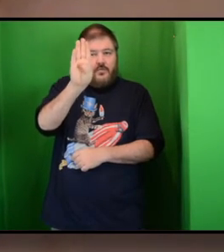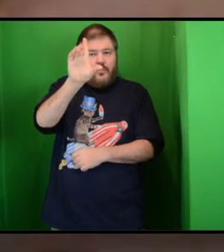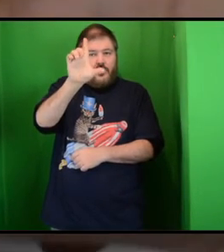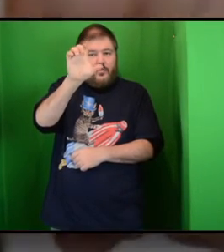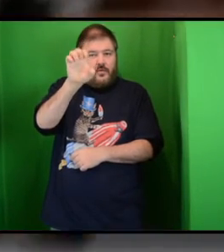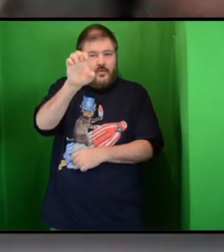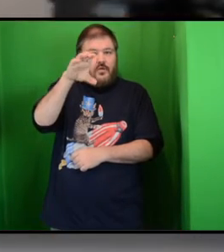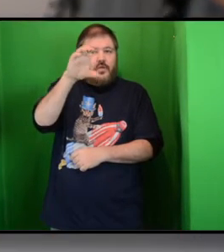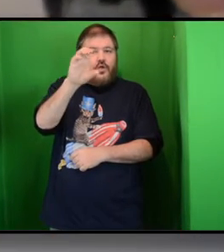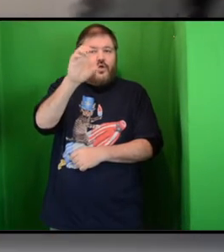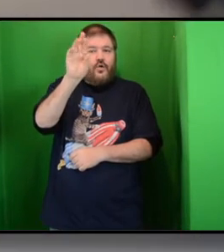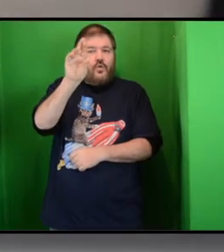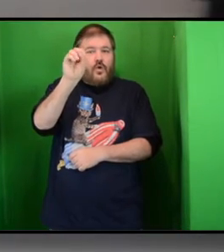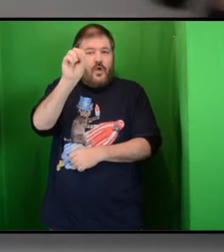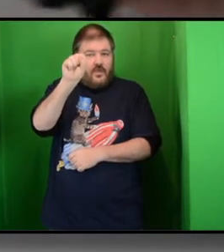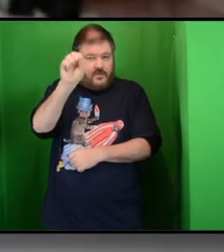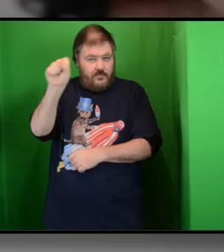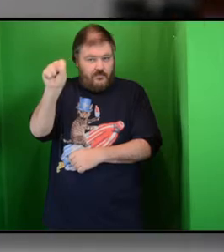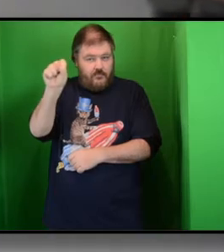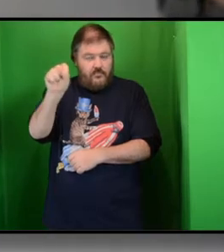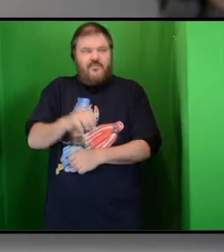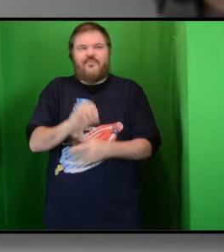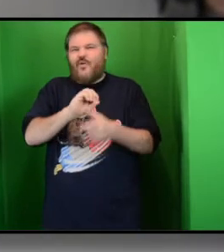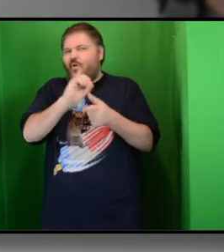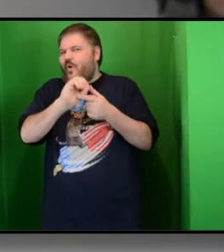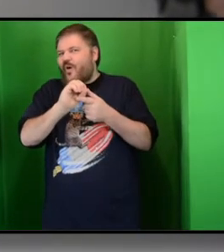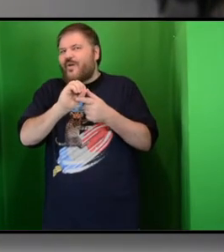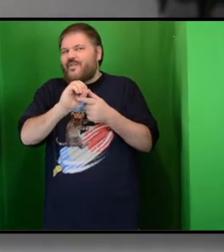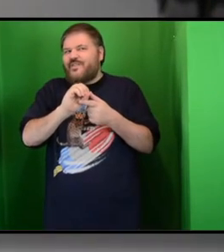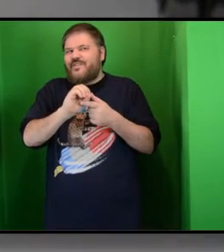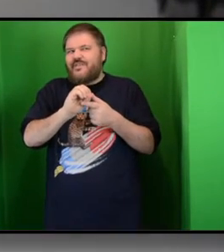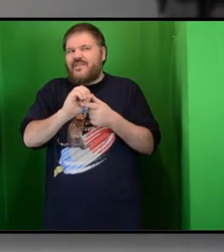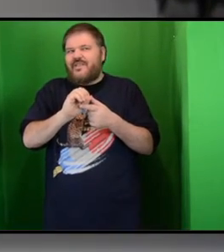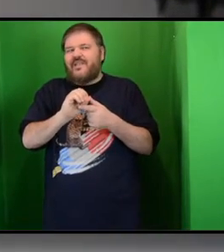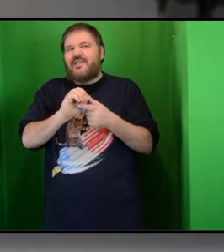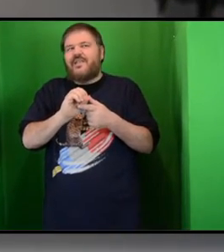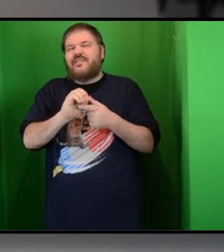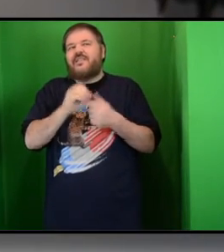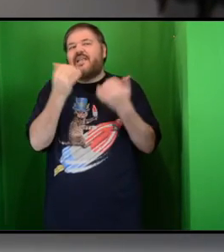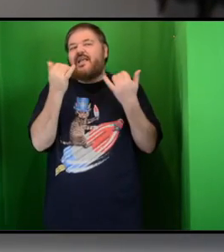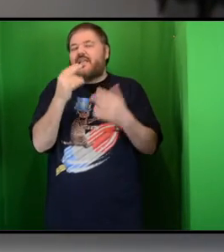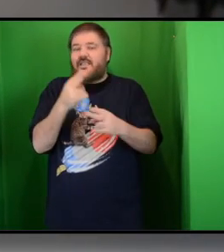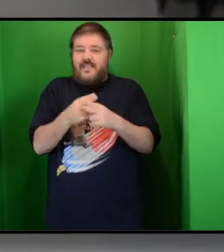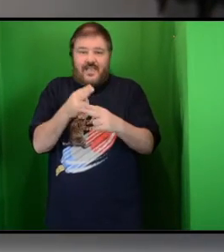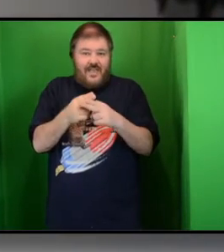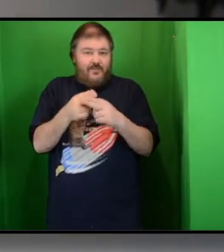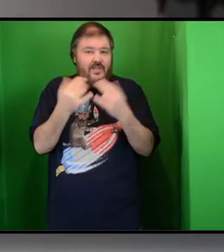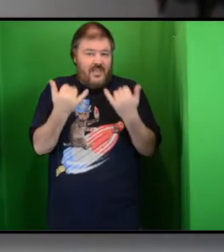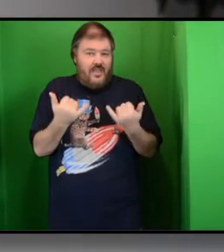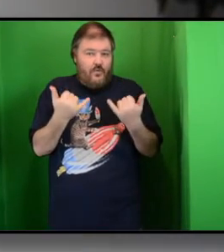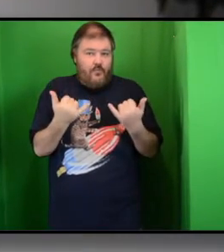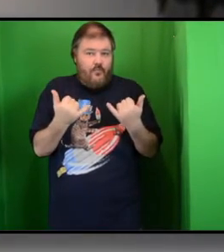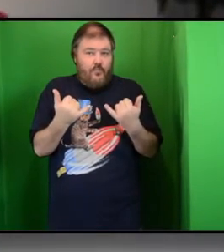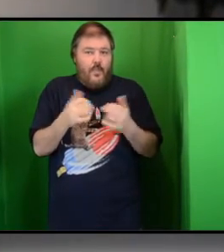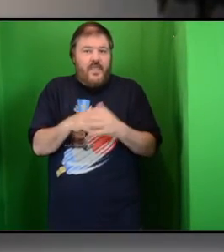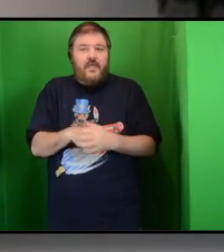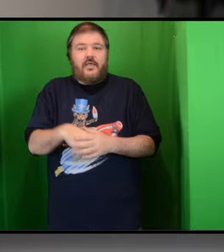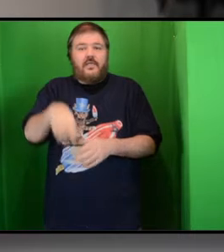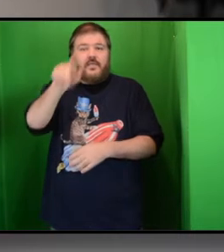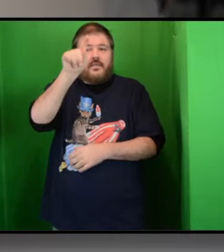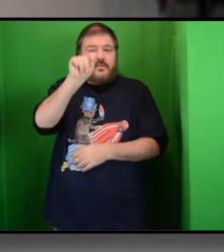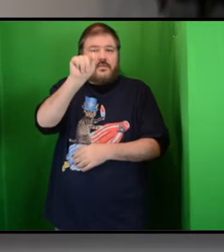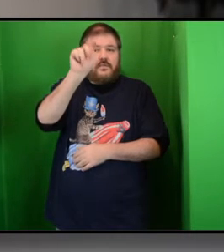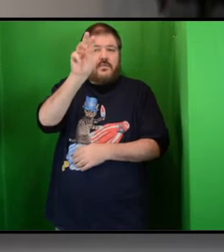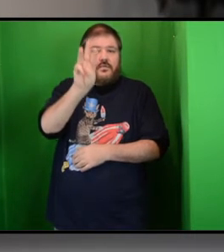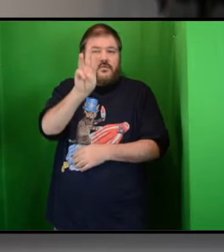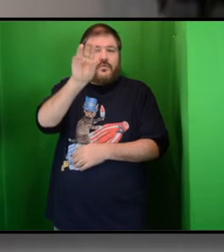it. But we'll go into him later. We'll put him aside. The next one on the list would be Grotusque, and Grotusque